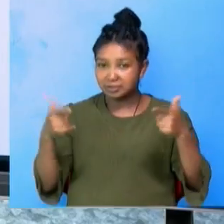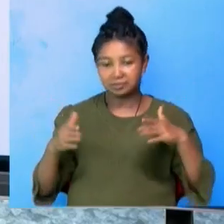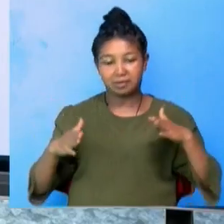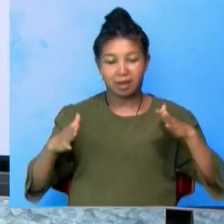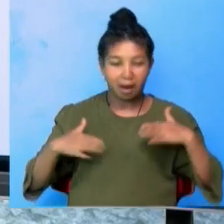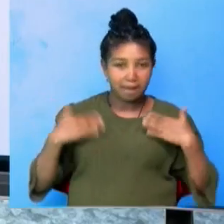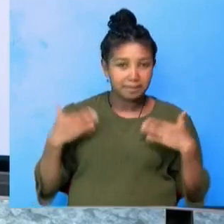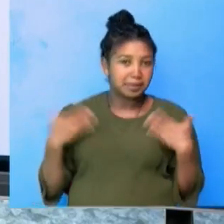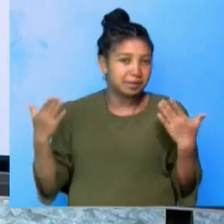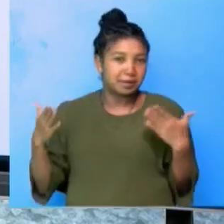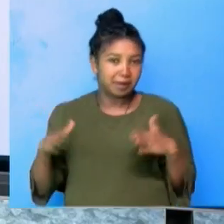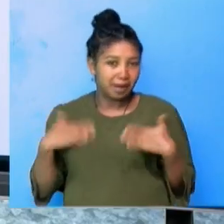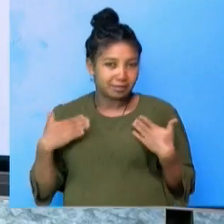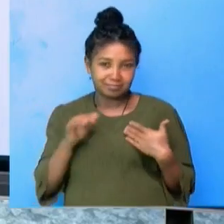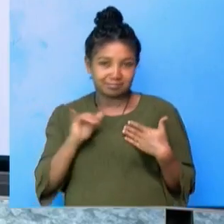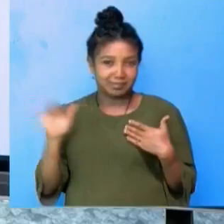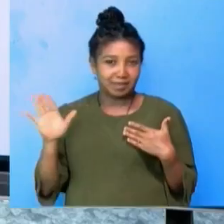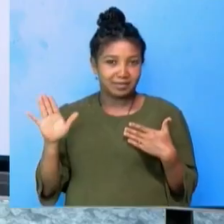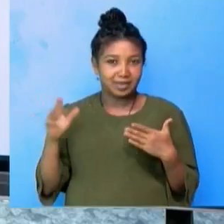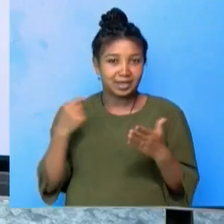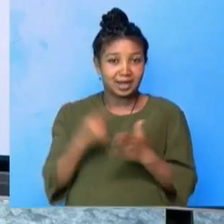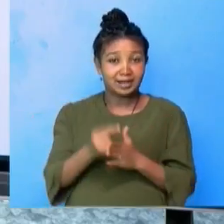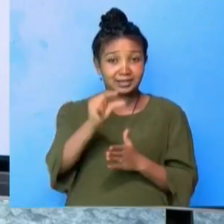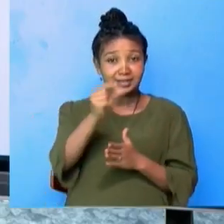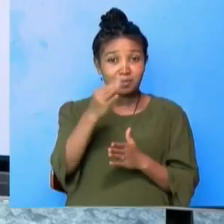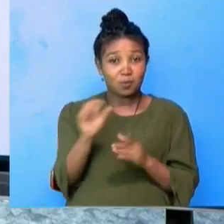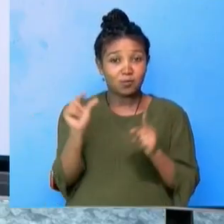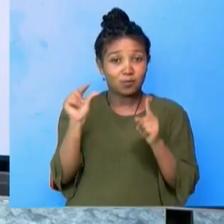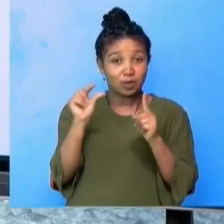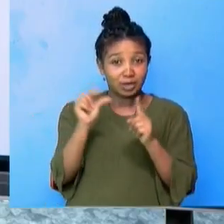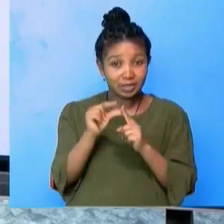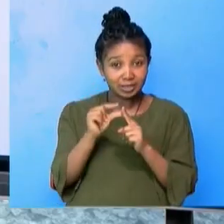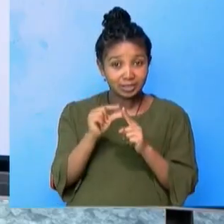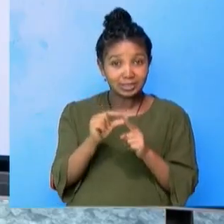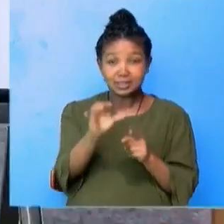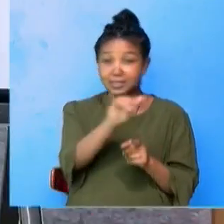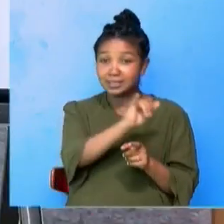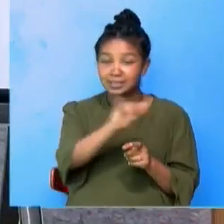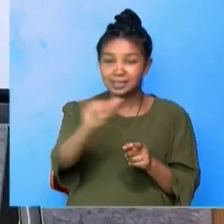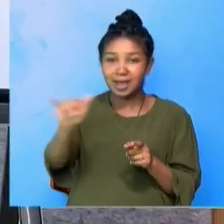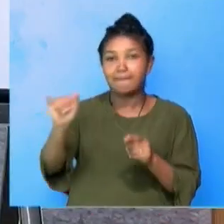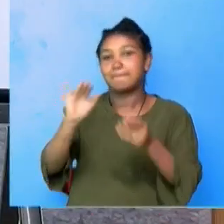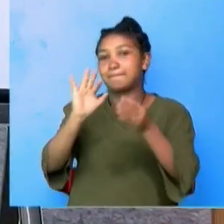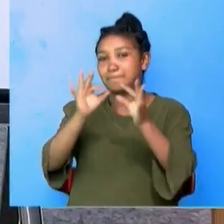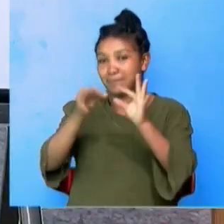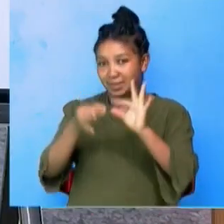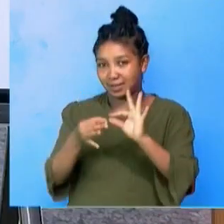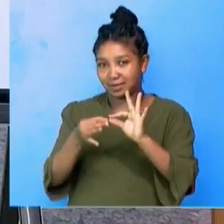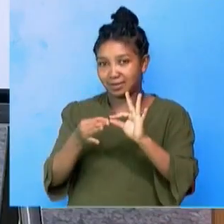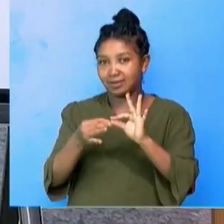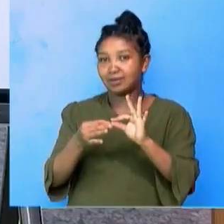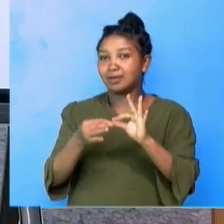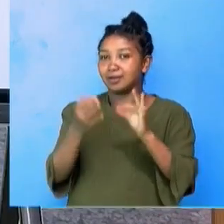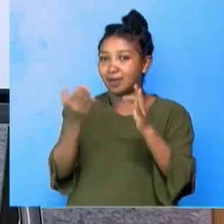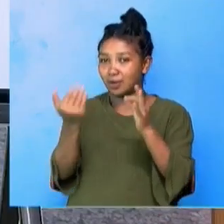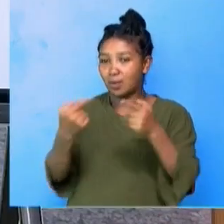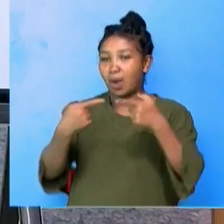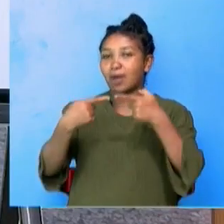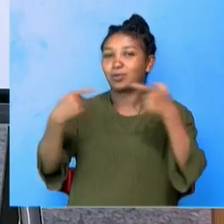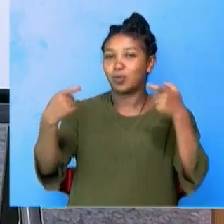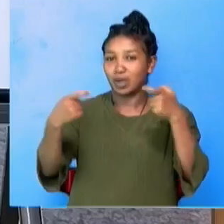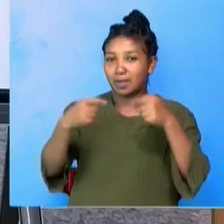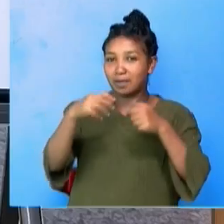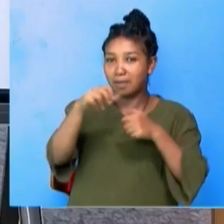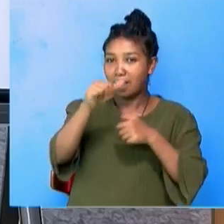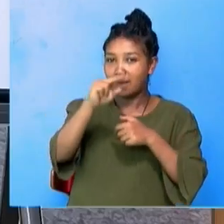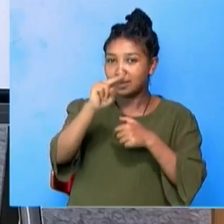happy, glad. Here is some words are the same meaning. Let us keep going with antonym, and